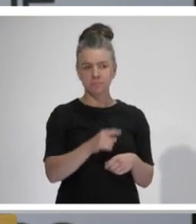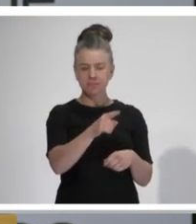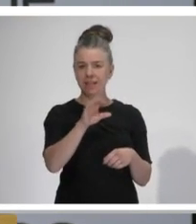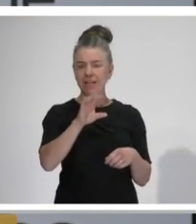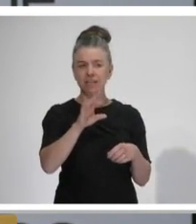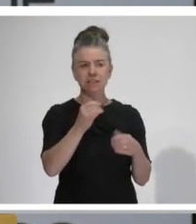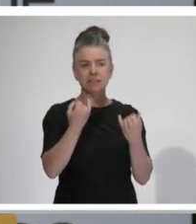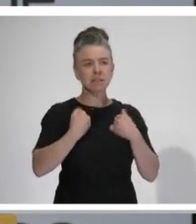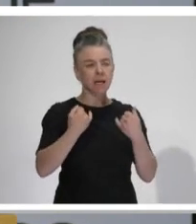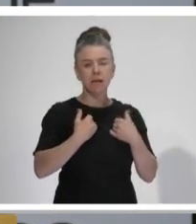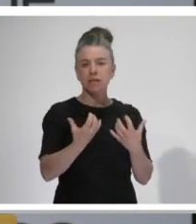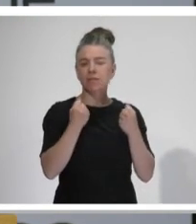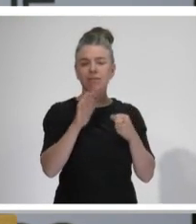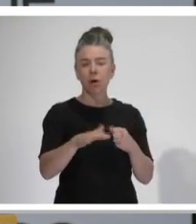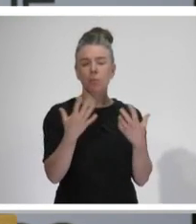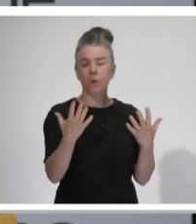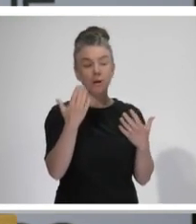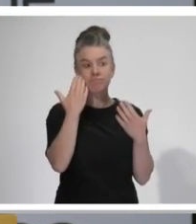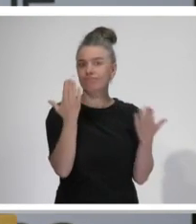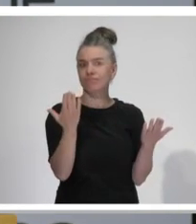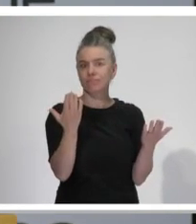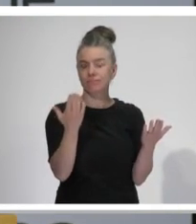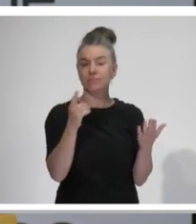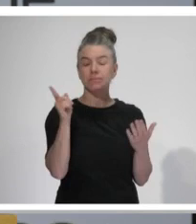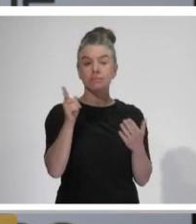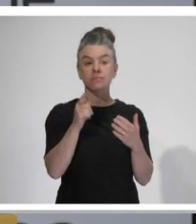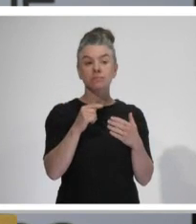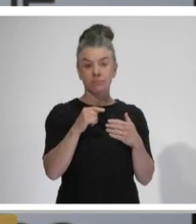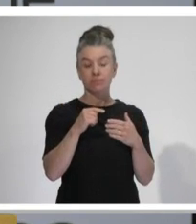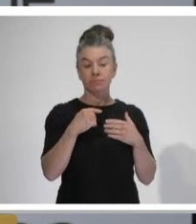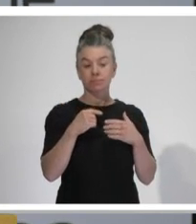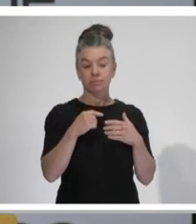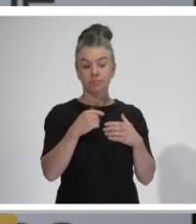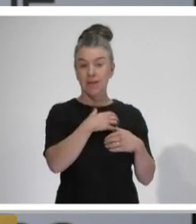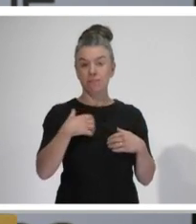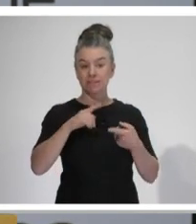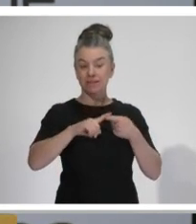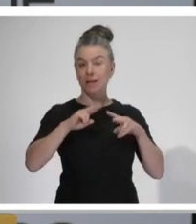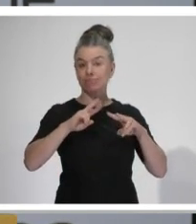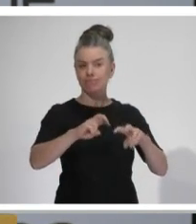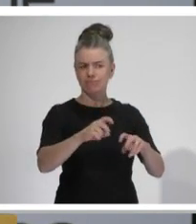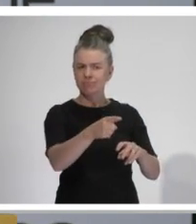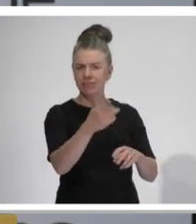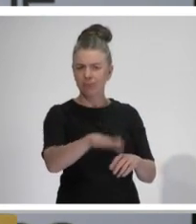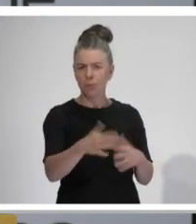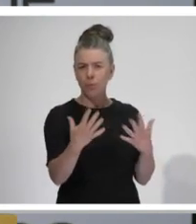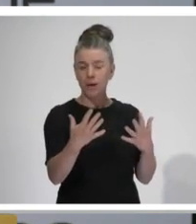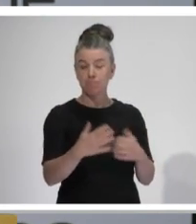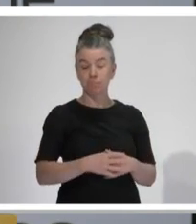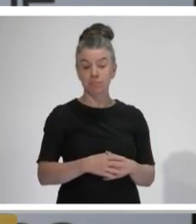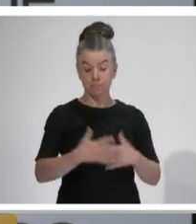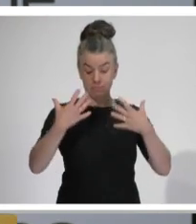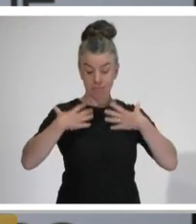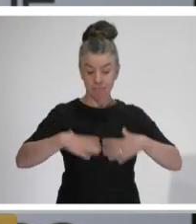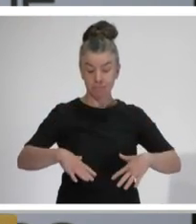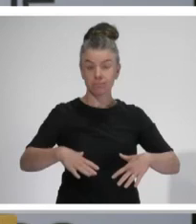infection from this nurse, and the Public Health Service is continuing to do that. PPE is part of the